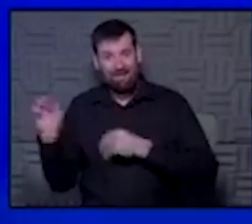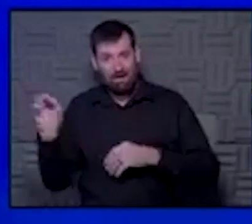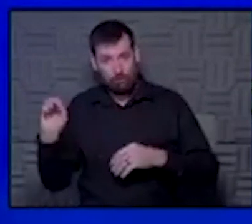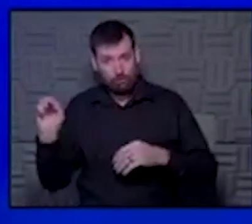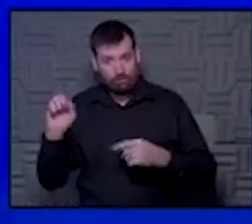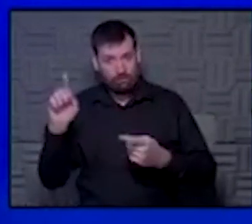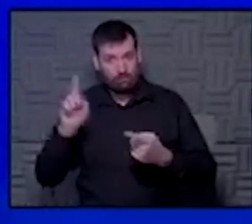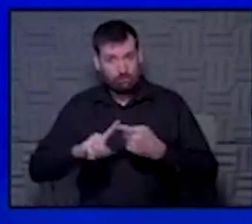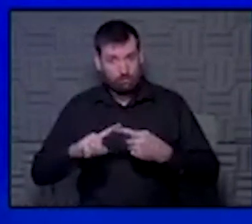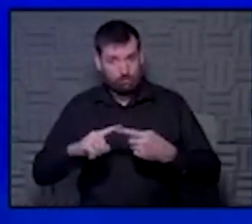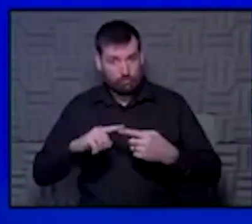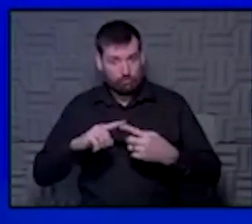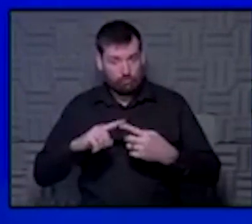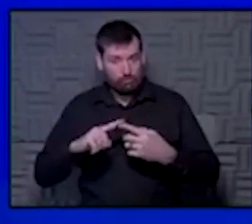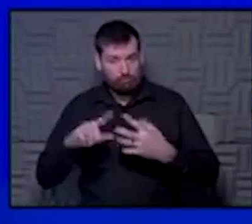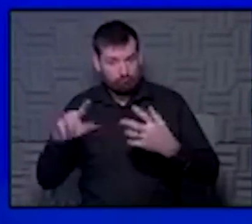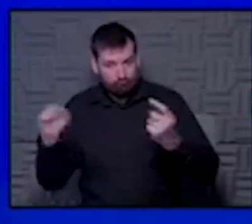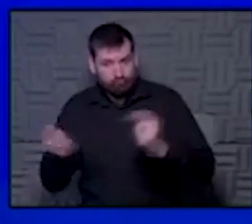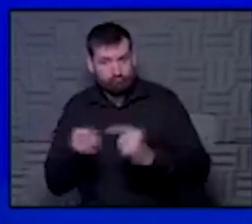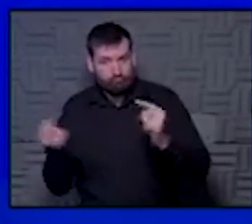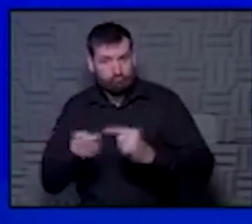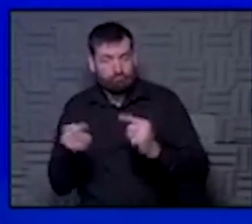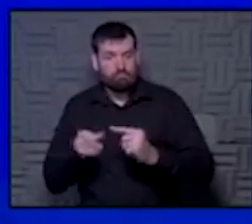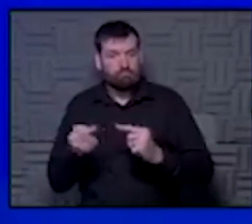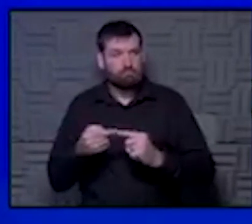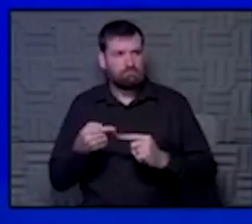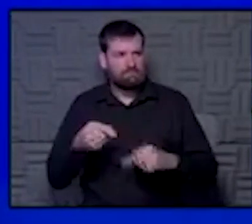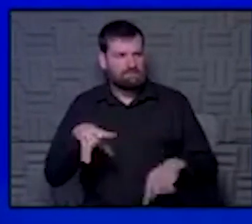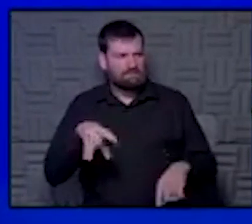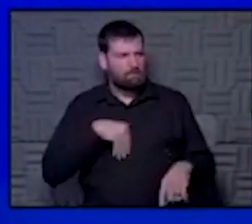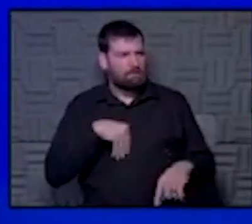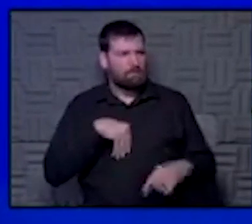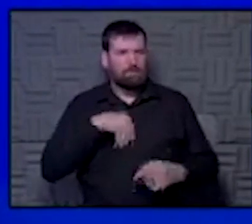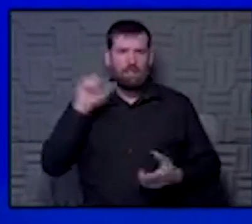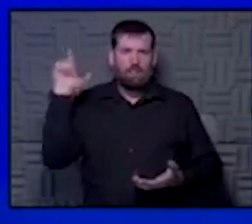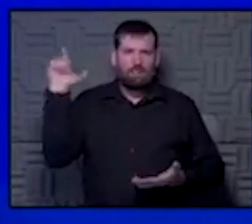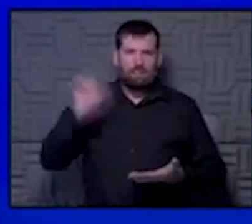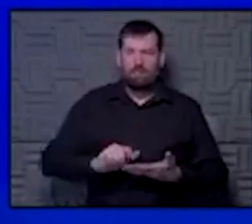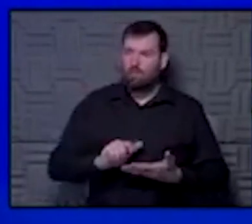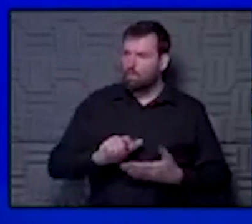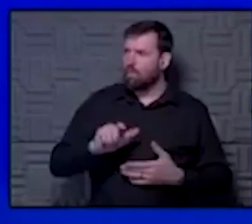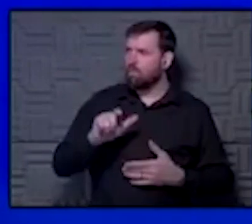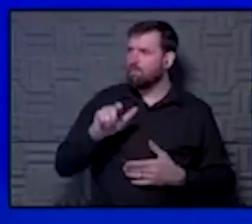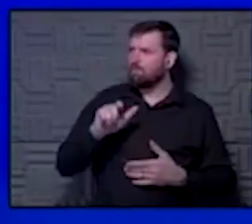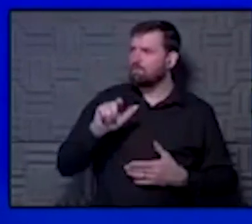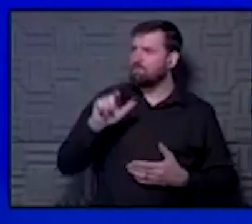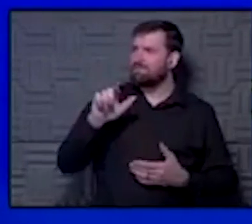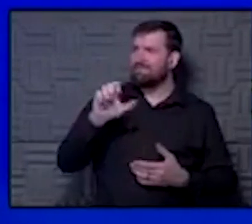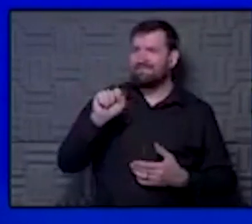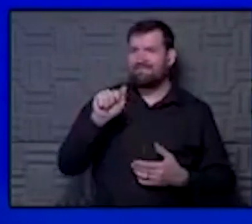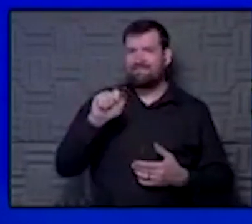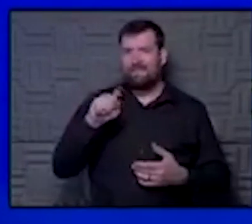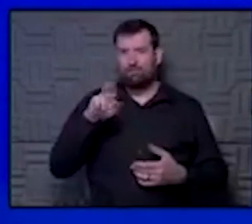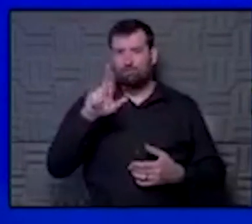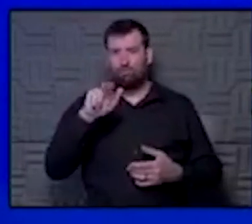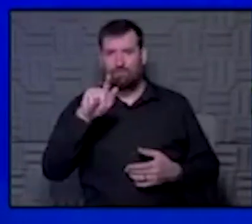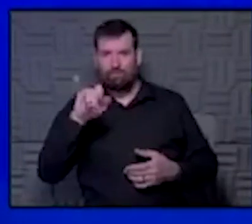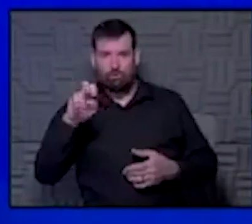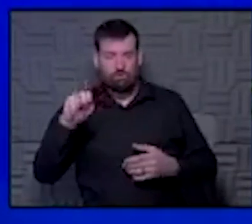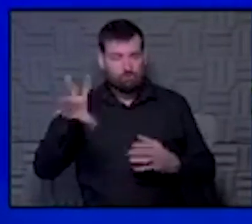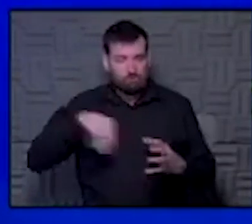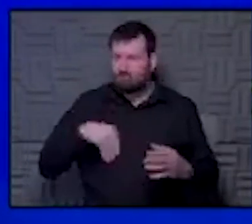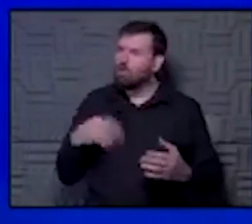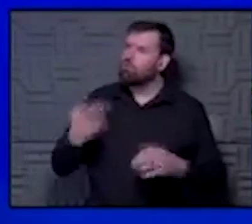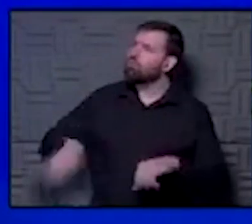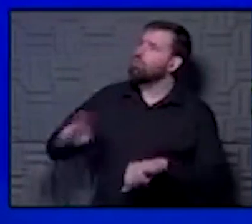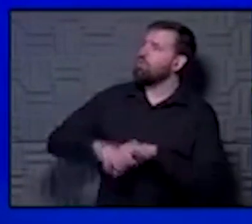in physicians accepting lower O2 standards? Saturations, saturation like 85%. Yeah. What's